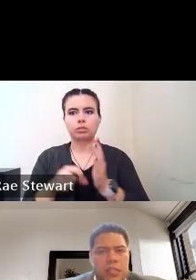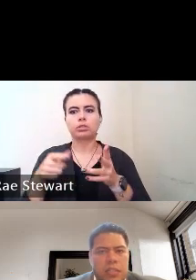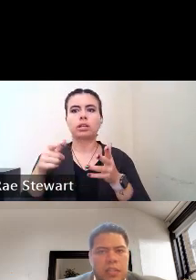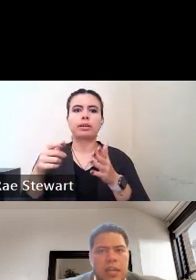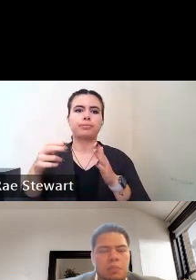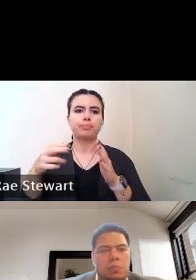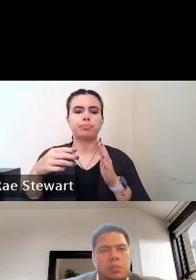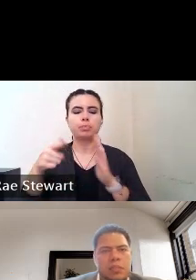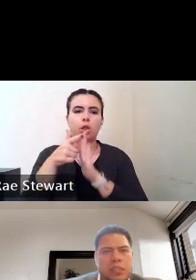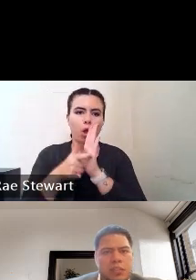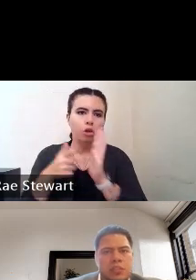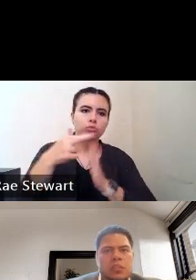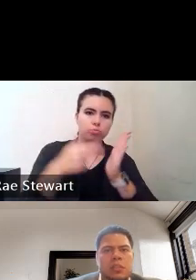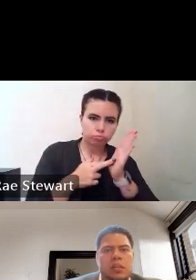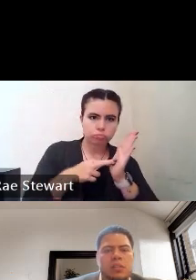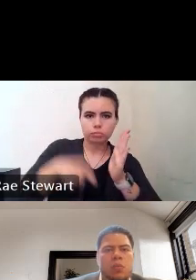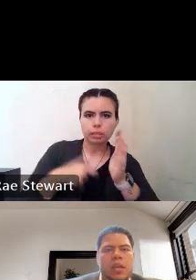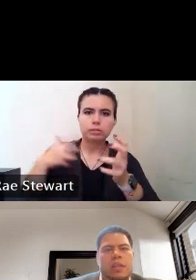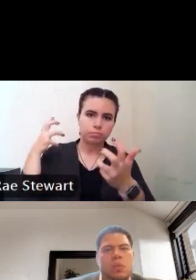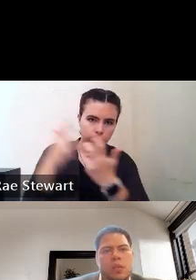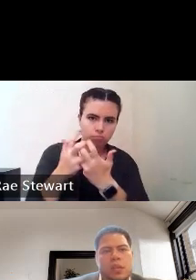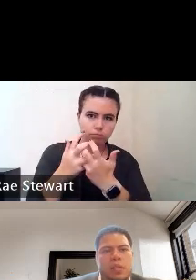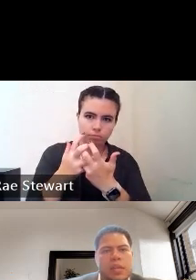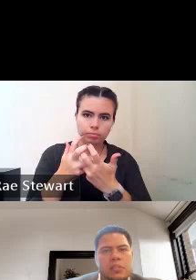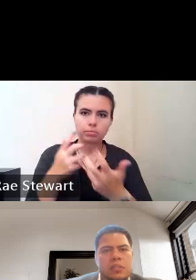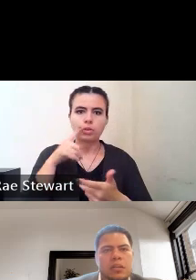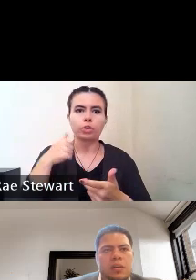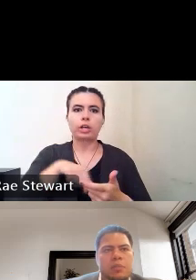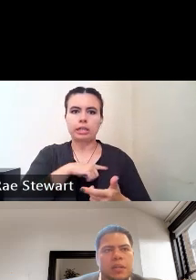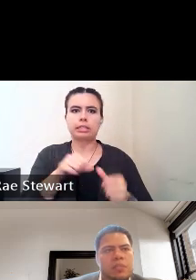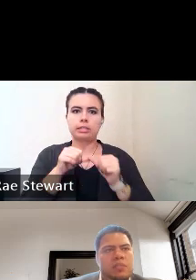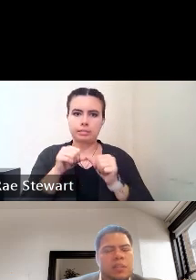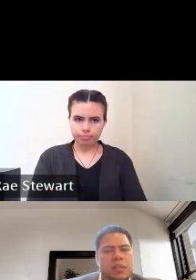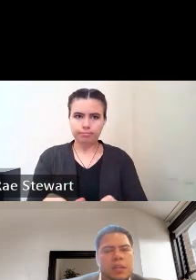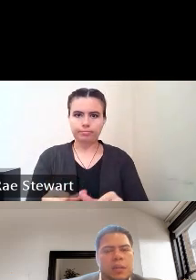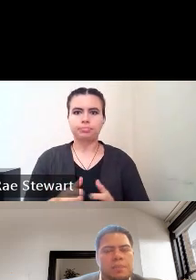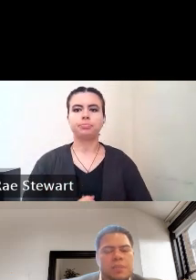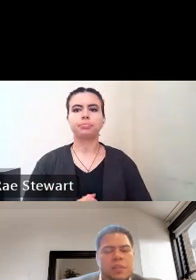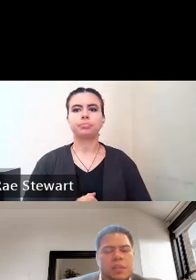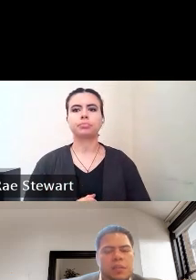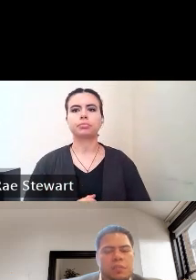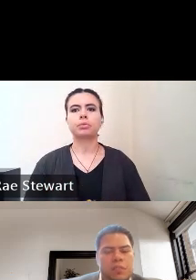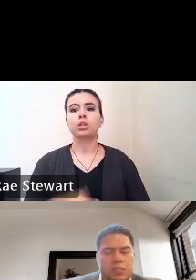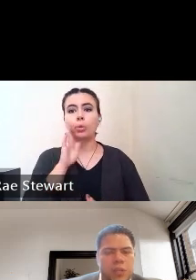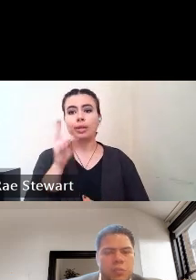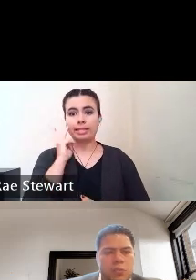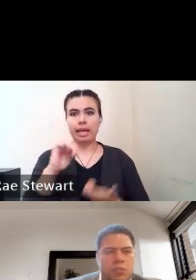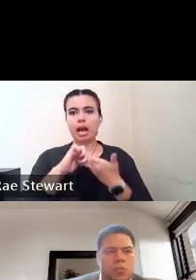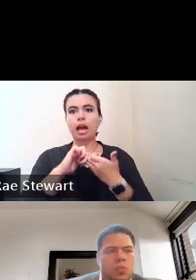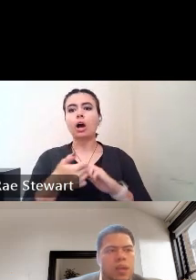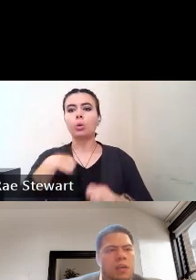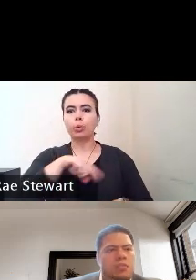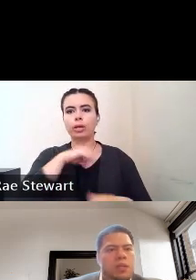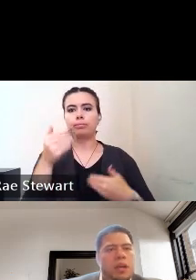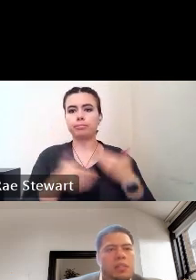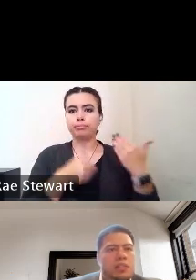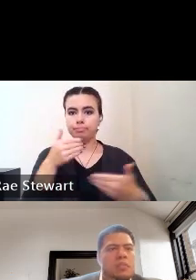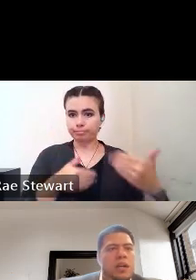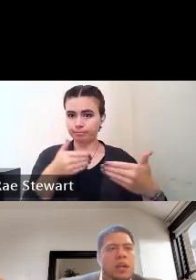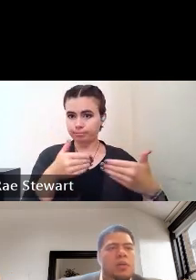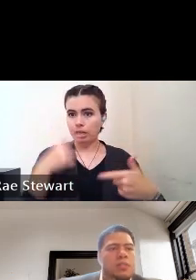going to see that implementation and the way that we engage, because of these frameworks, we have to